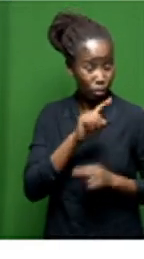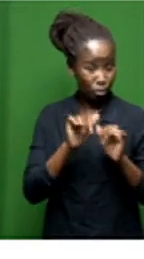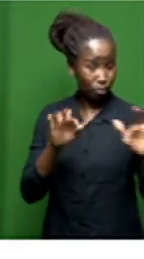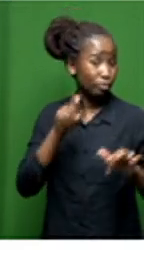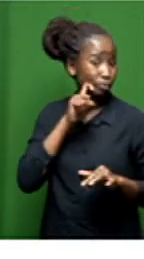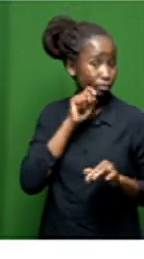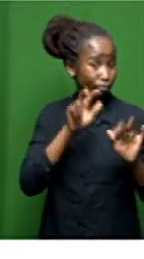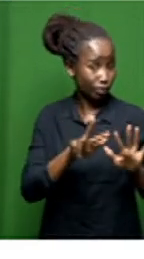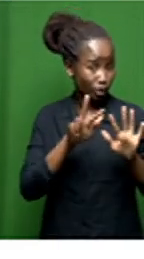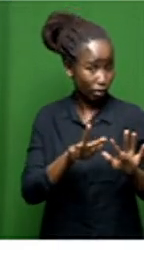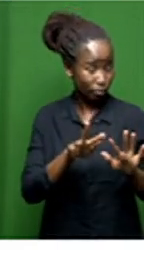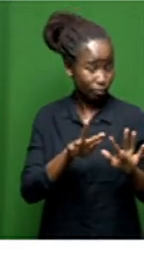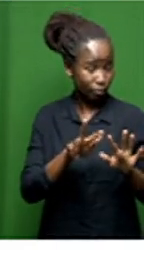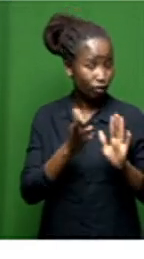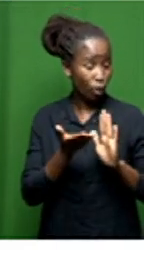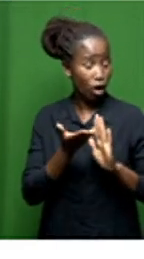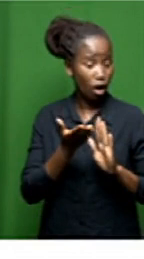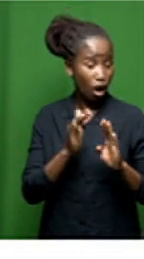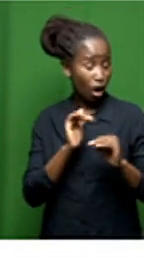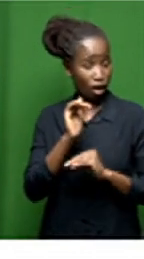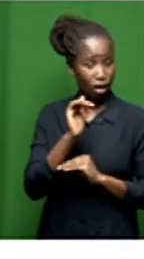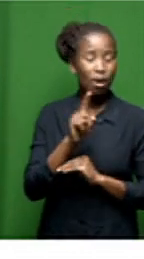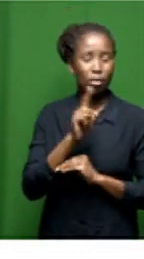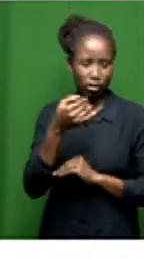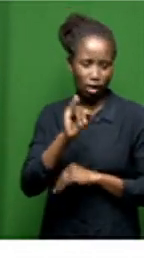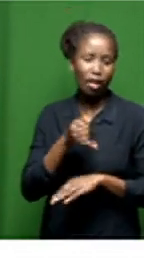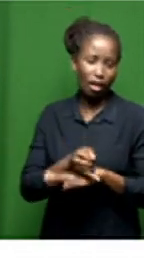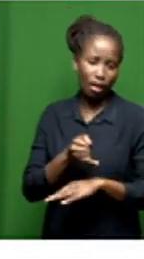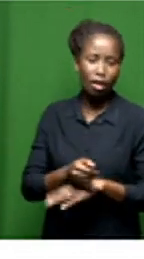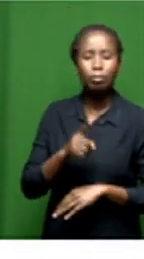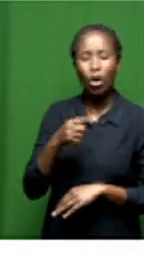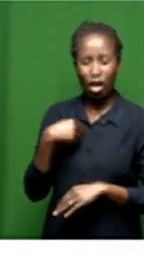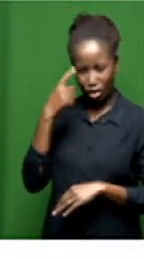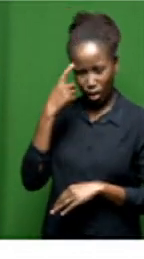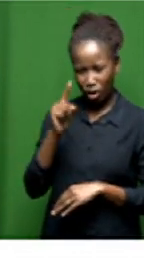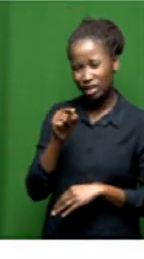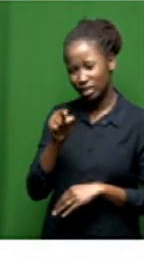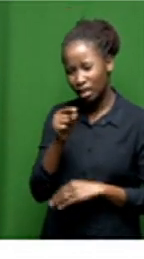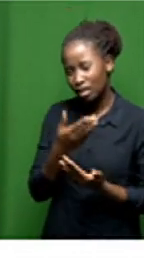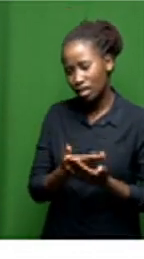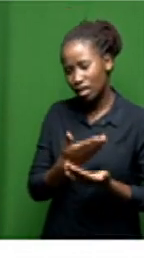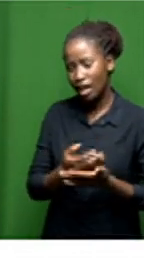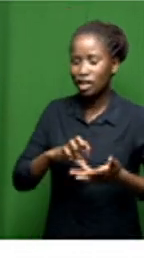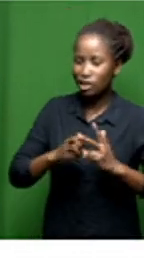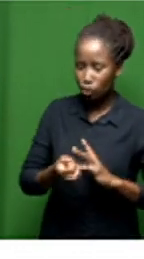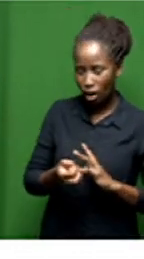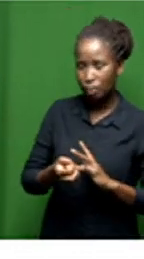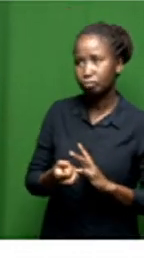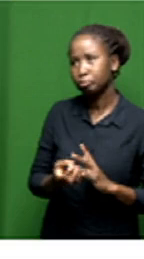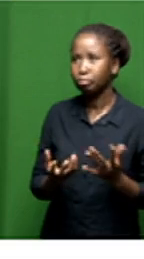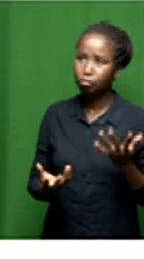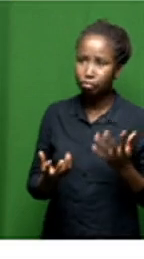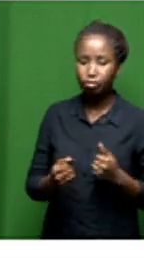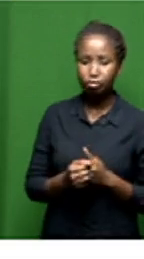18. Still early. People are making time. We need to put those efforts still further, which comes